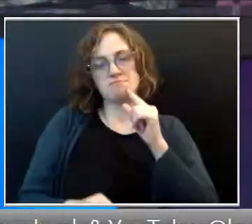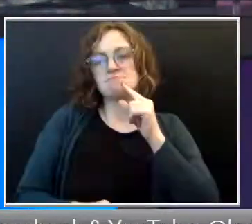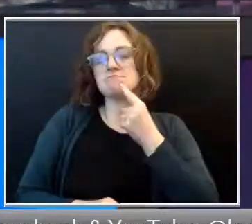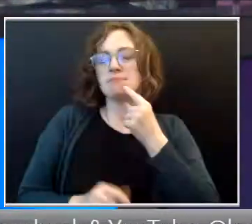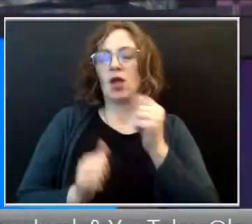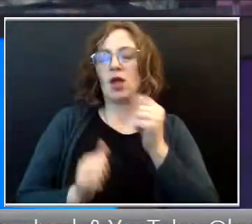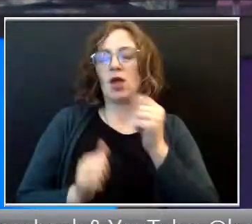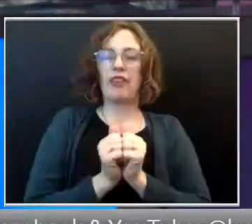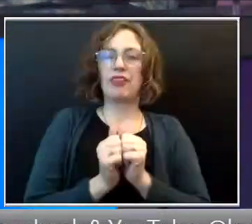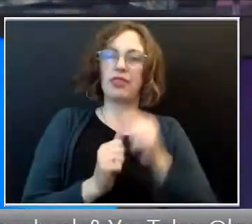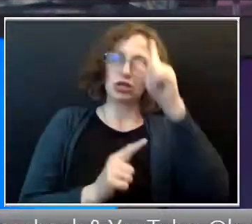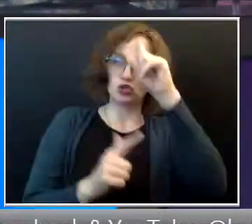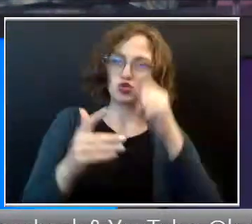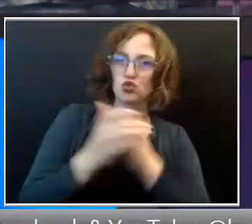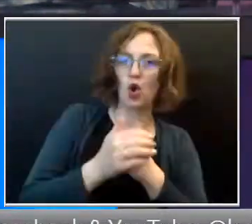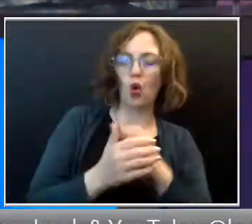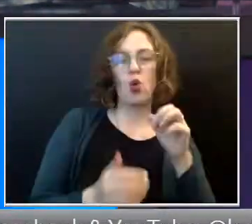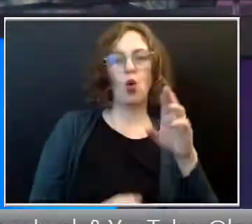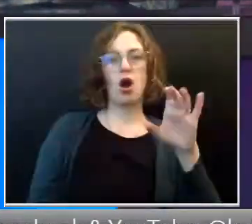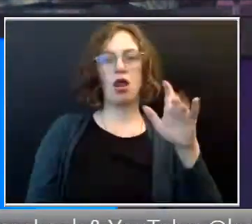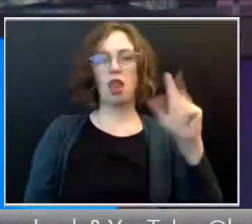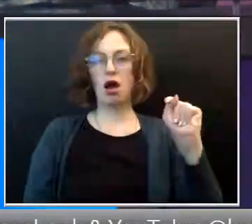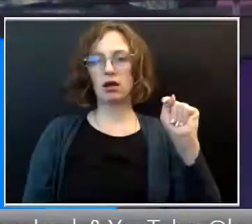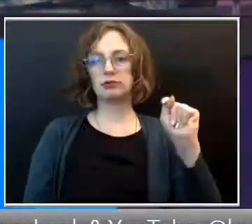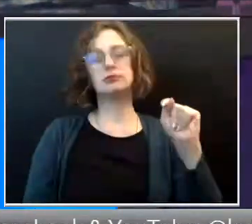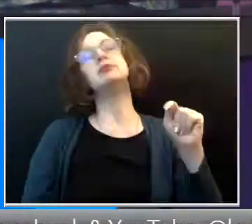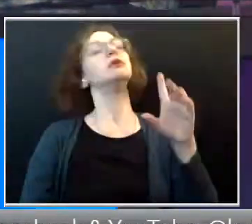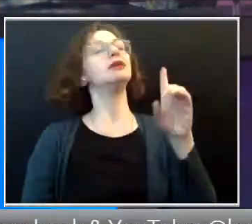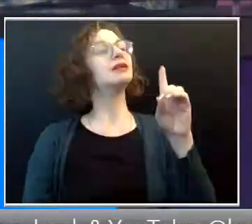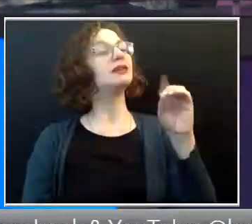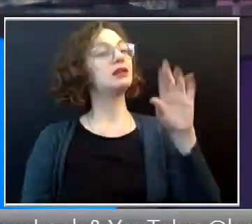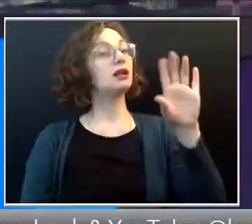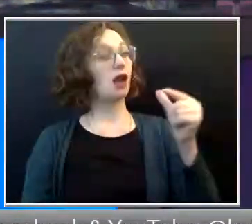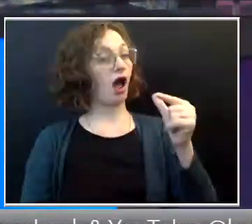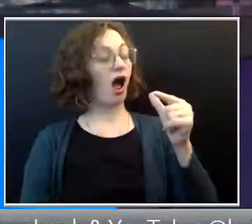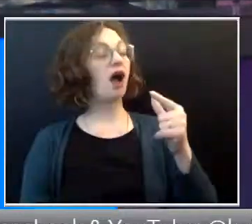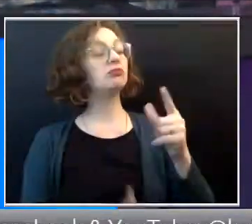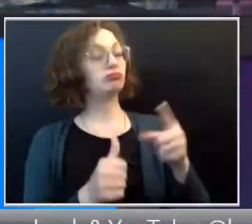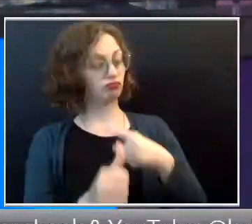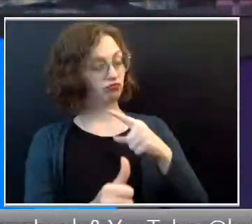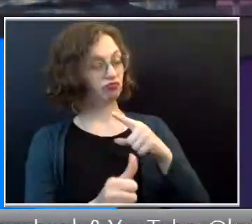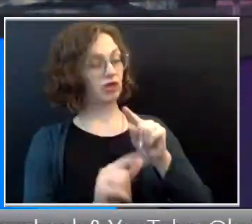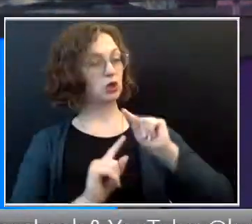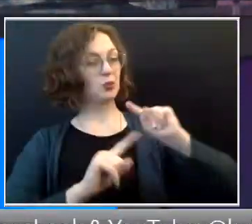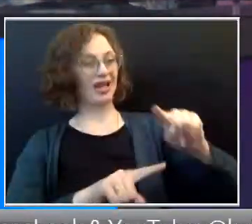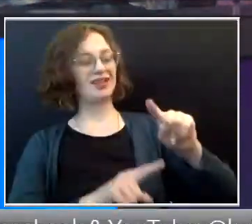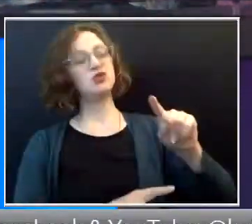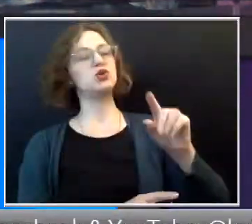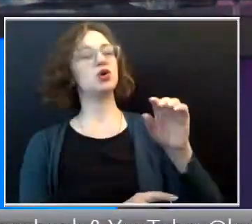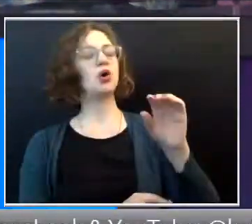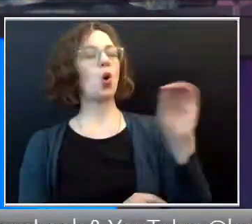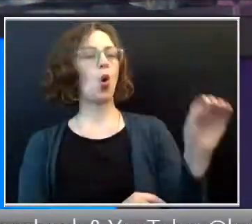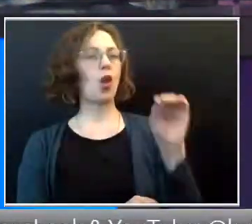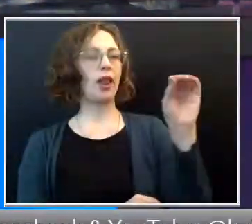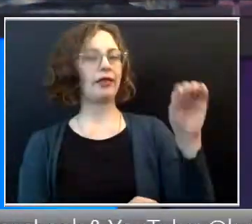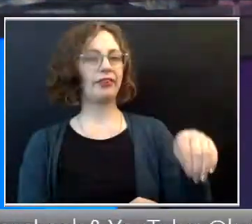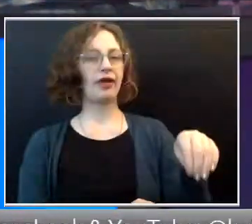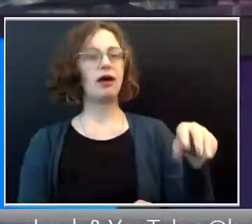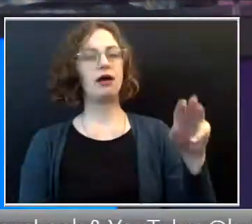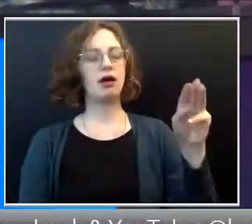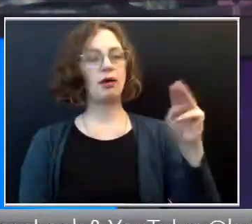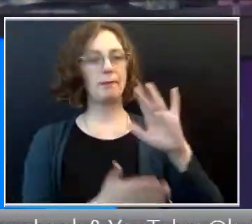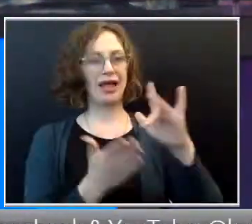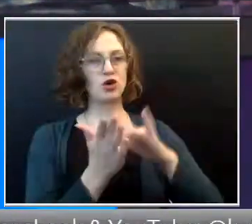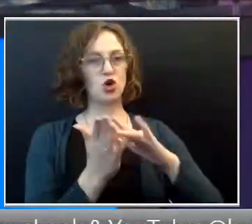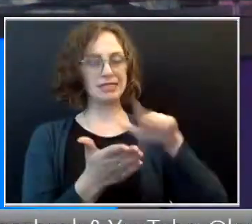emergency department at Olathe Medical Center. Then he was transferred here. Can you talk about the transfer process